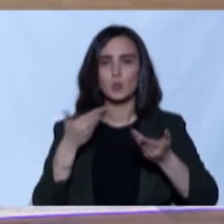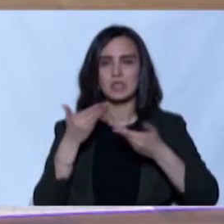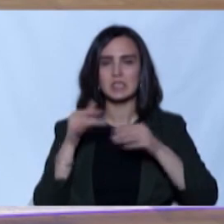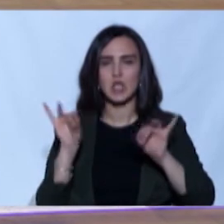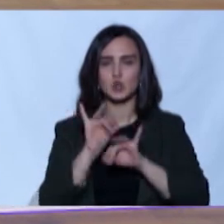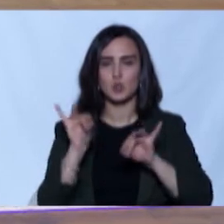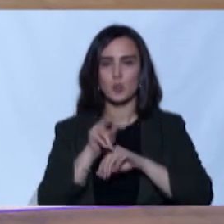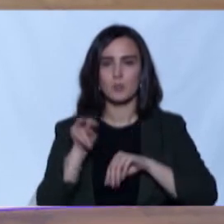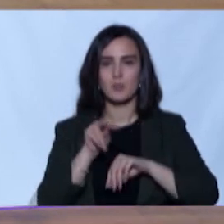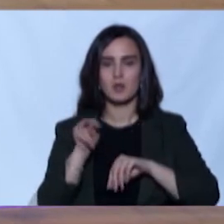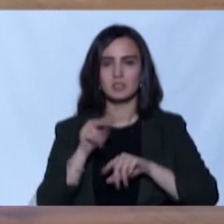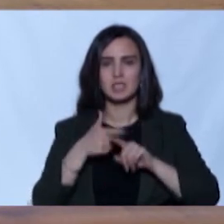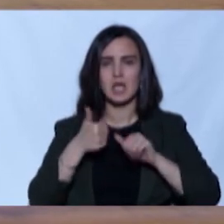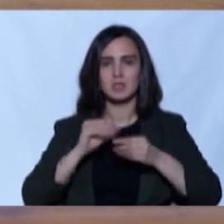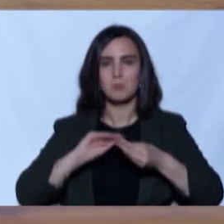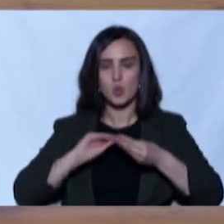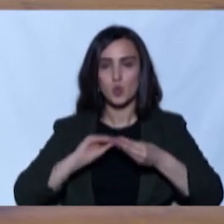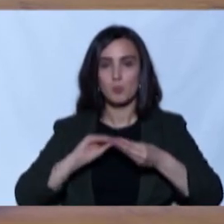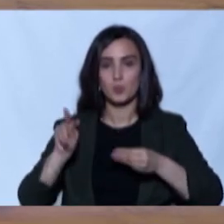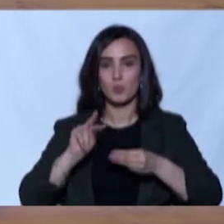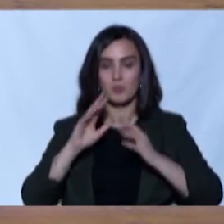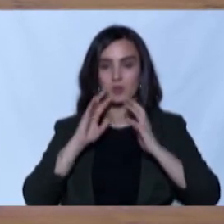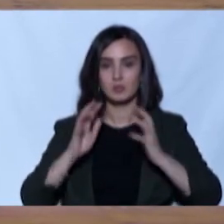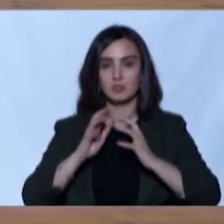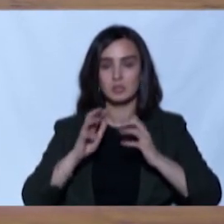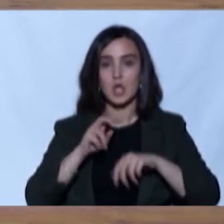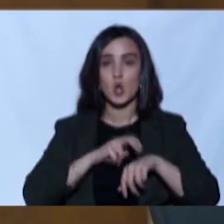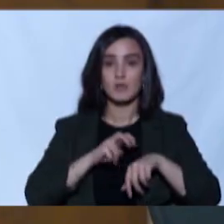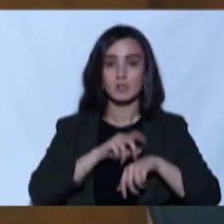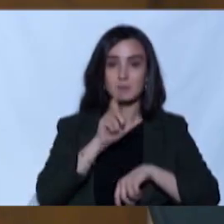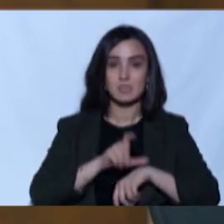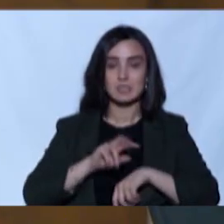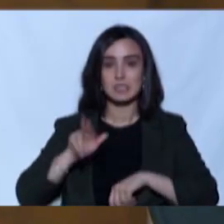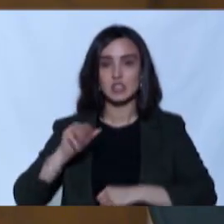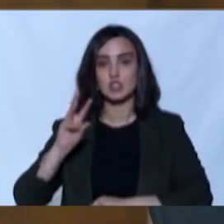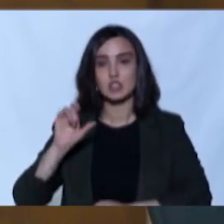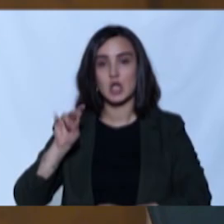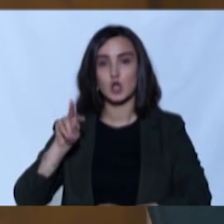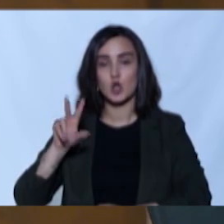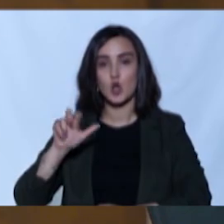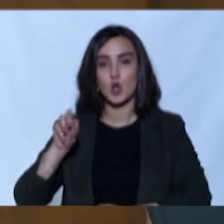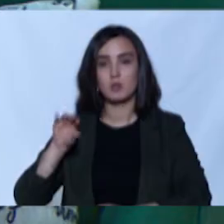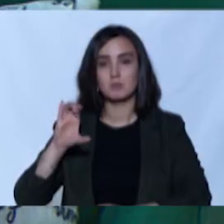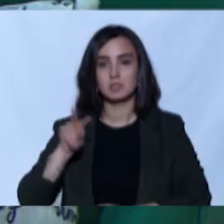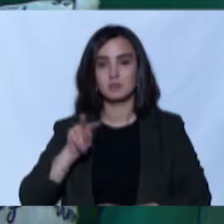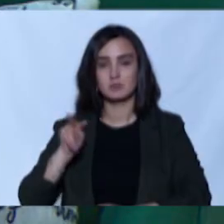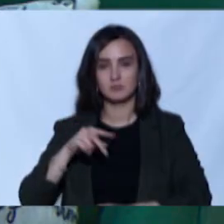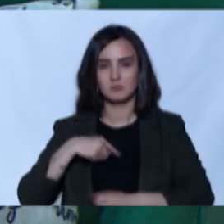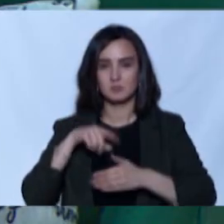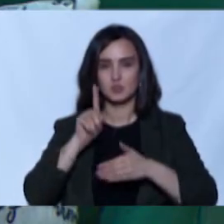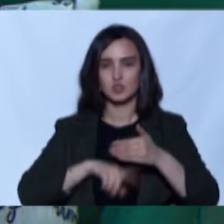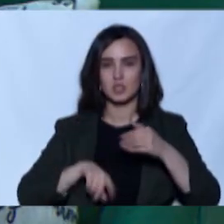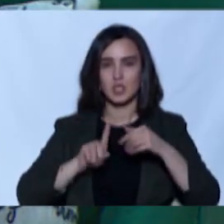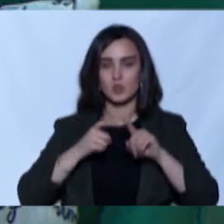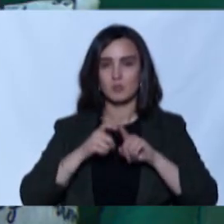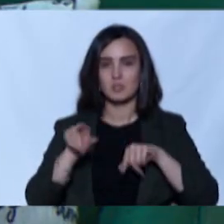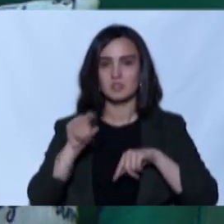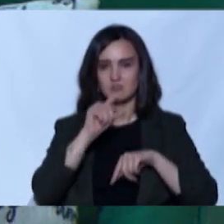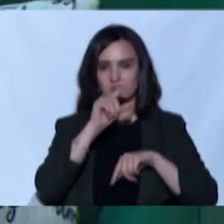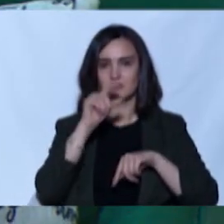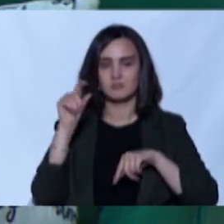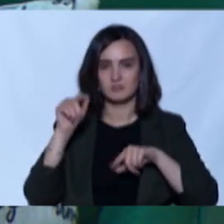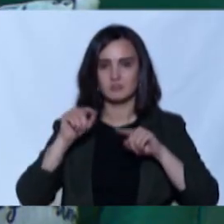history, one of the greatest friendships in history. The friendship between Dr. Watson and Sherlock Holmes. And I believe that quote is by